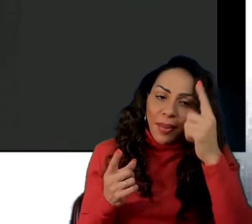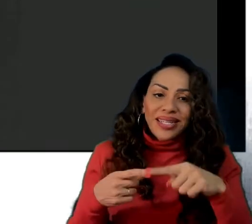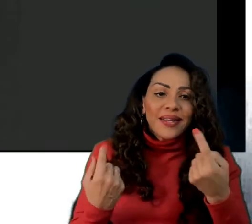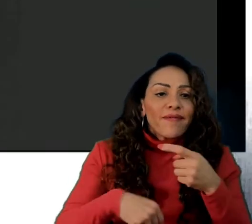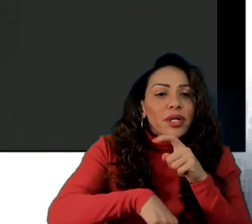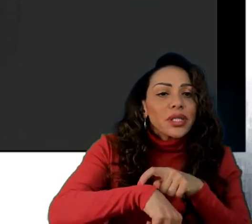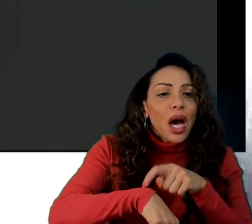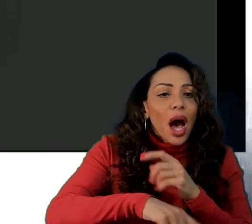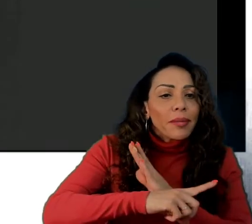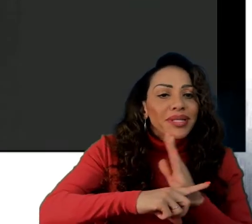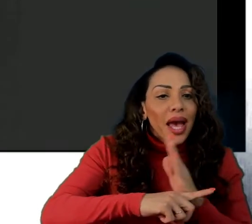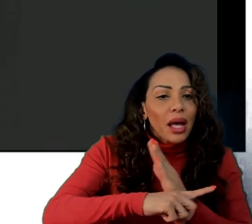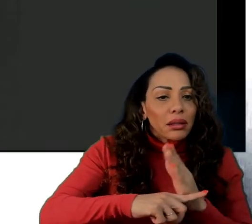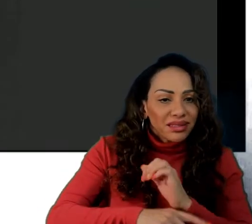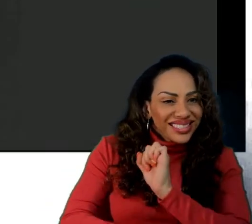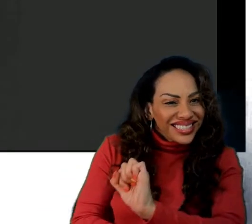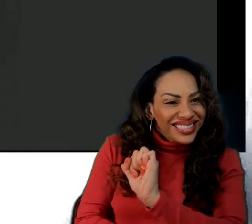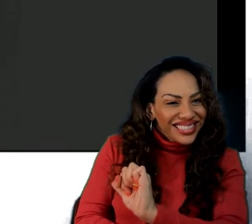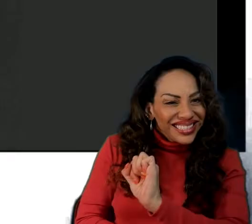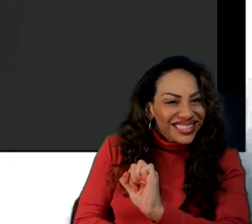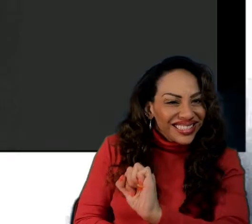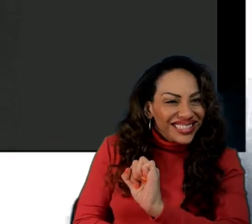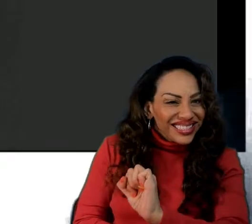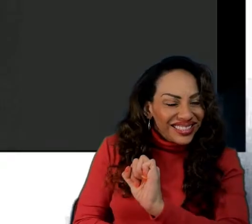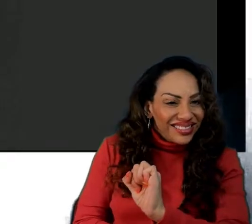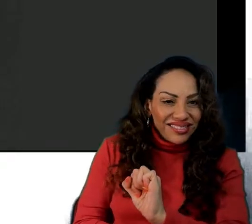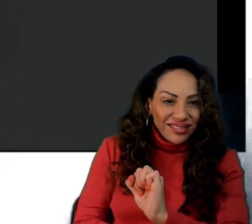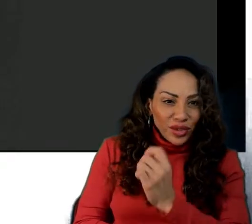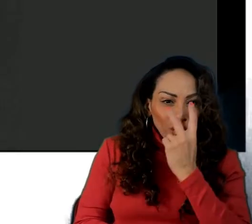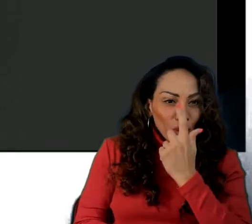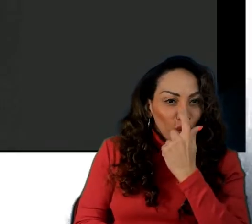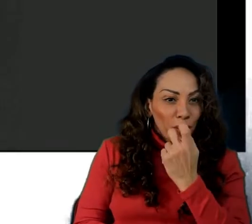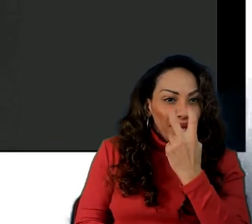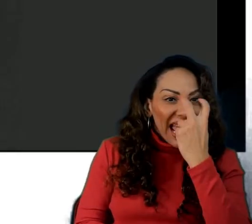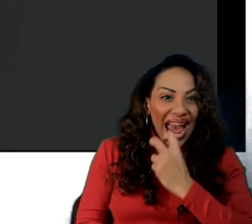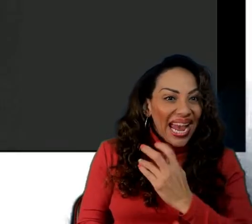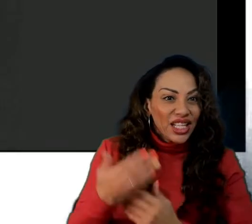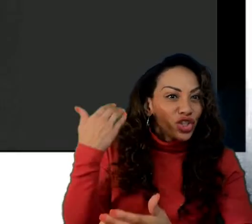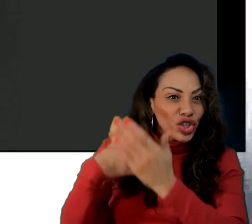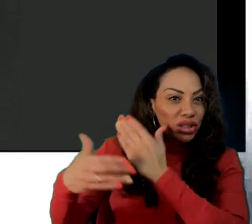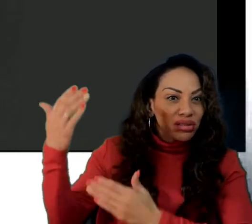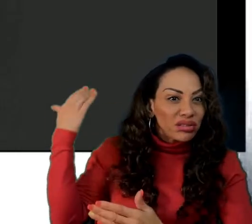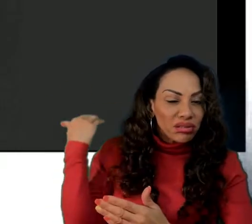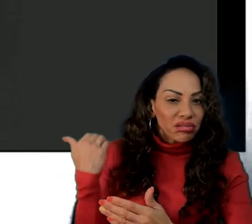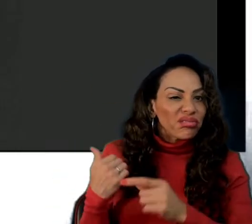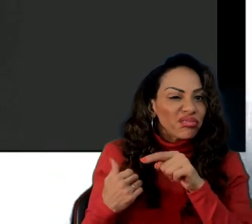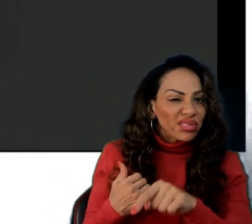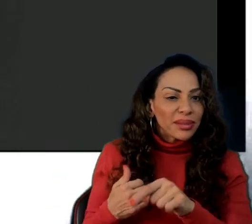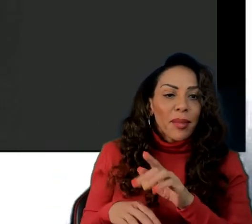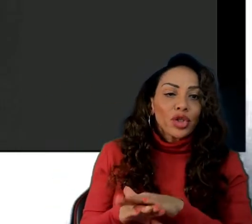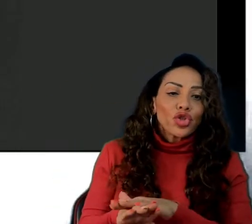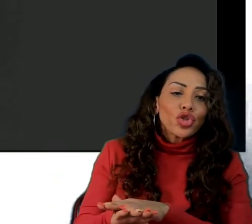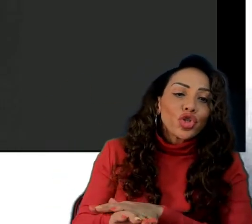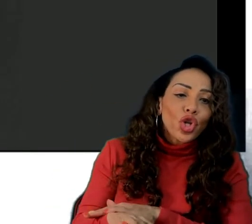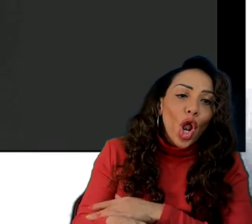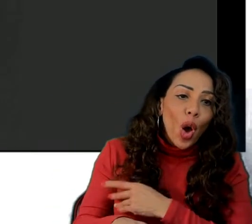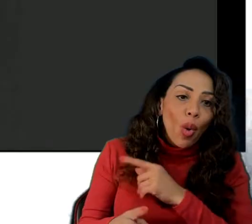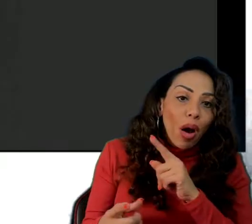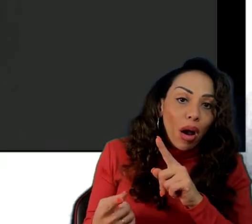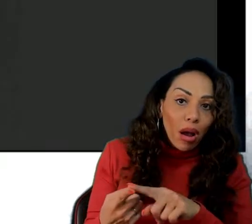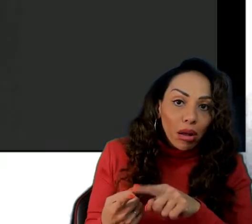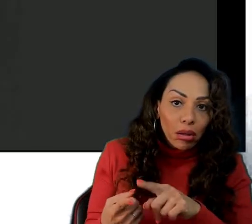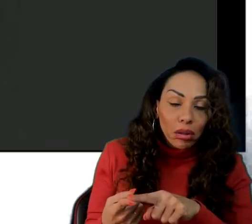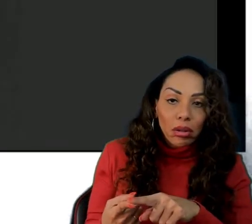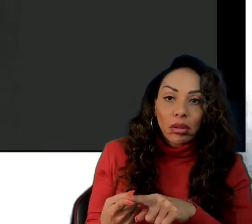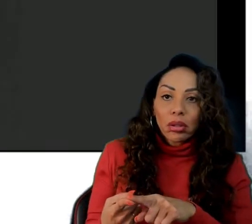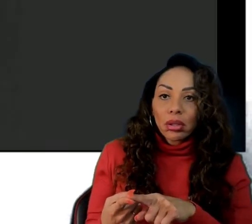the algae's time scales, which when you're working with algae, it's much slower. Where we had lots of queues at the exhibition because we had to